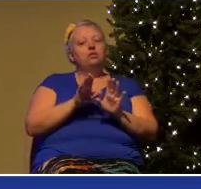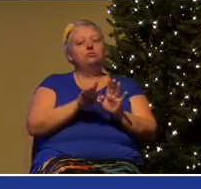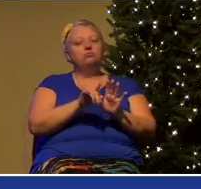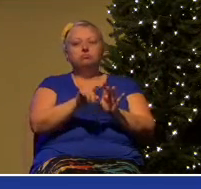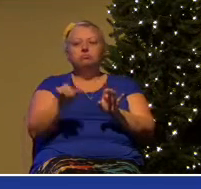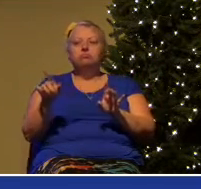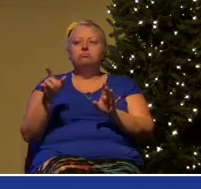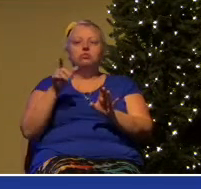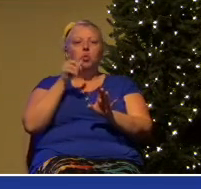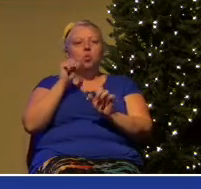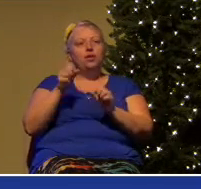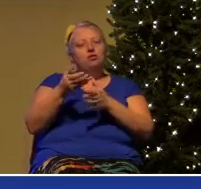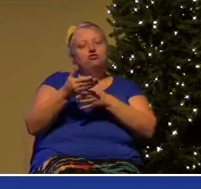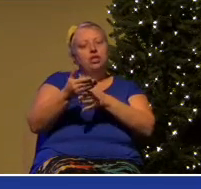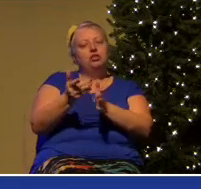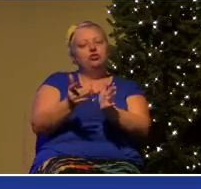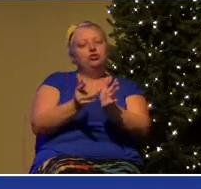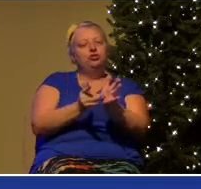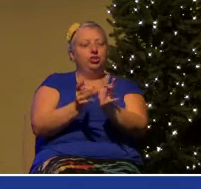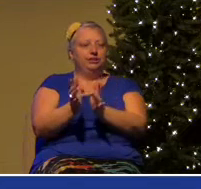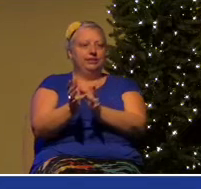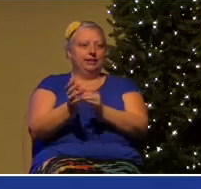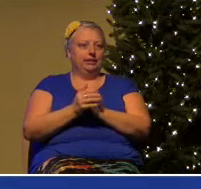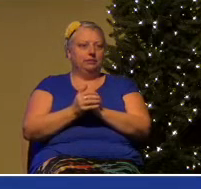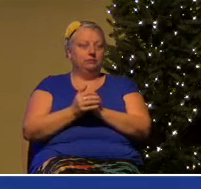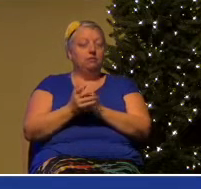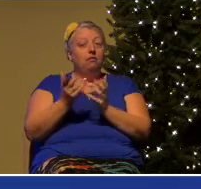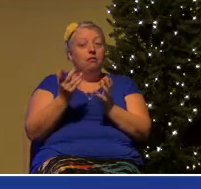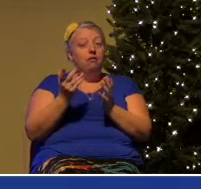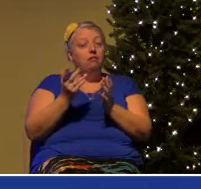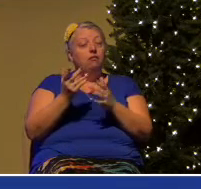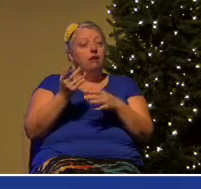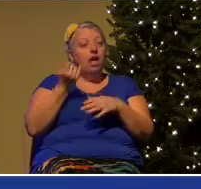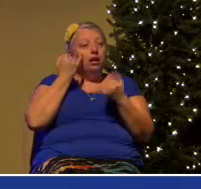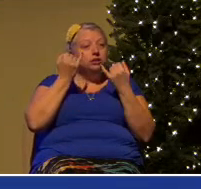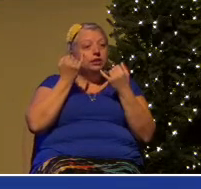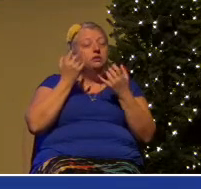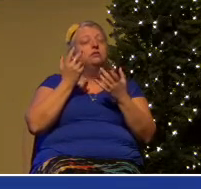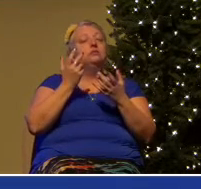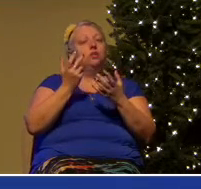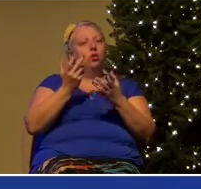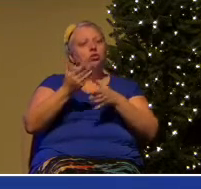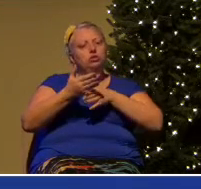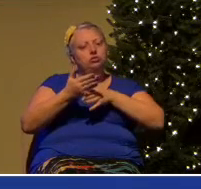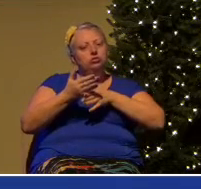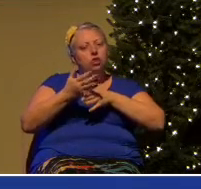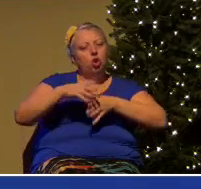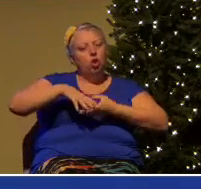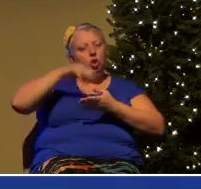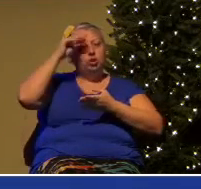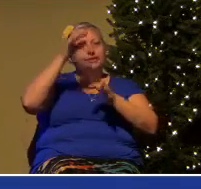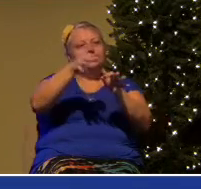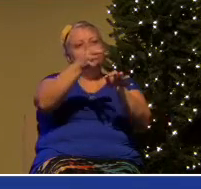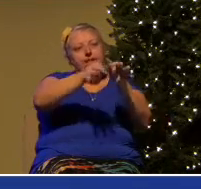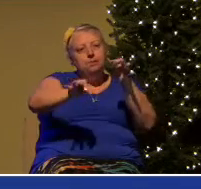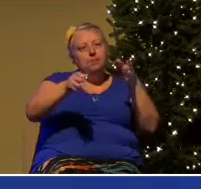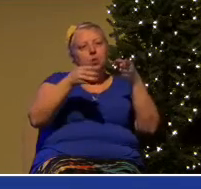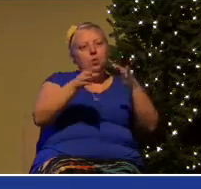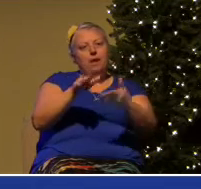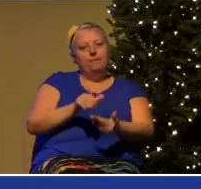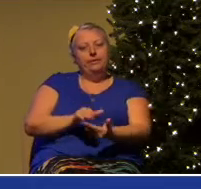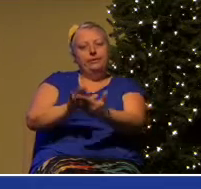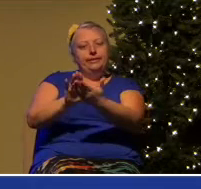first is learn a very simple way of presenting Jesus in the